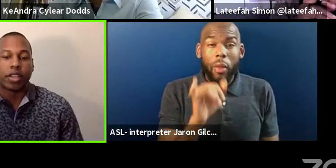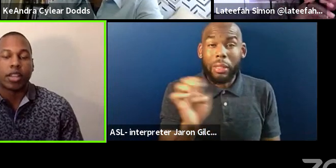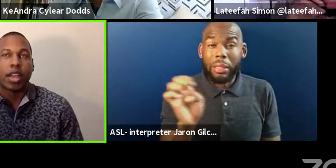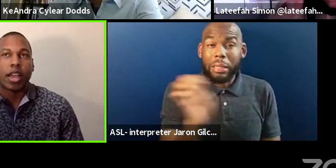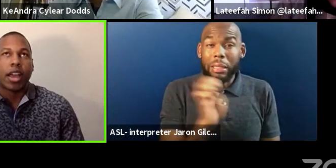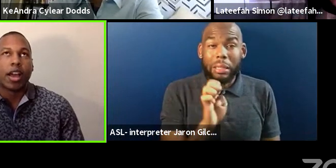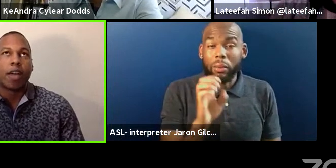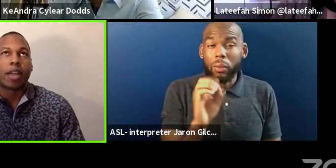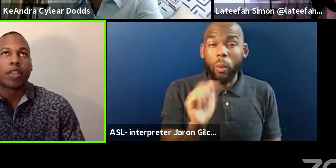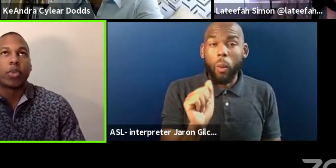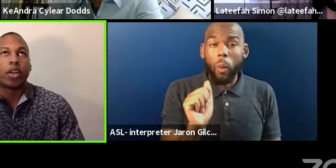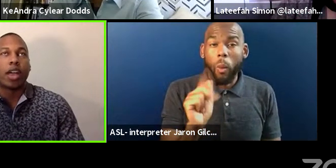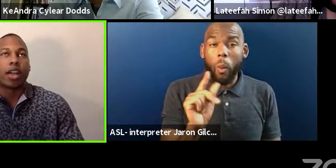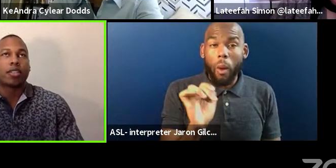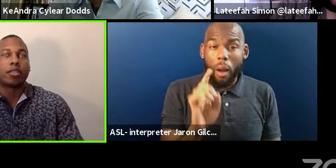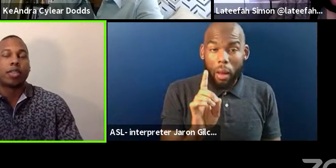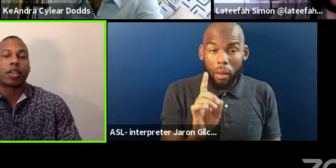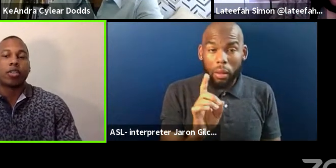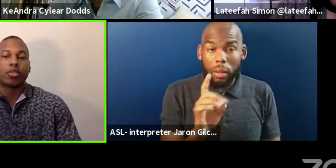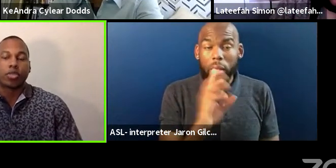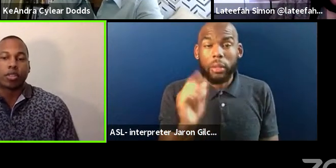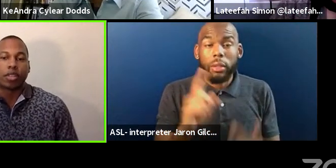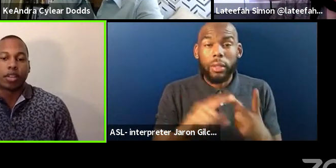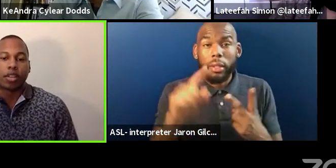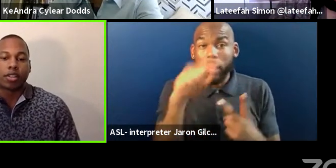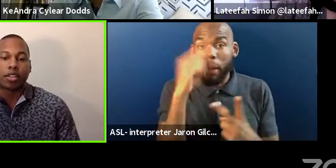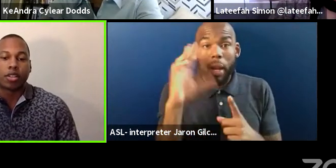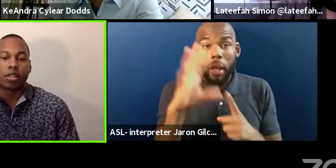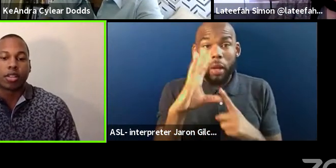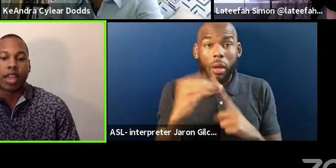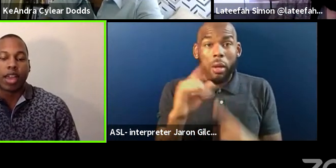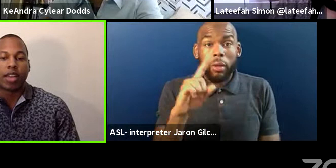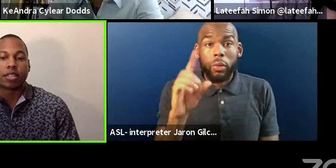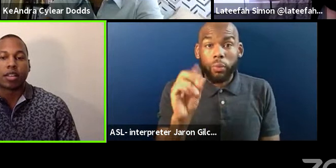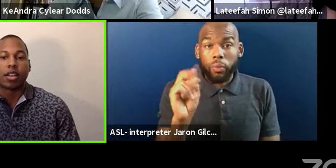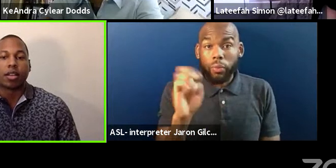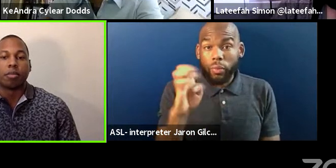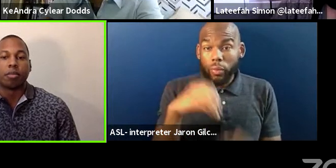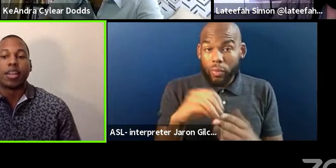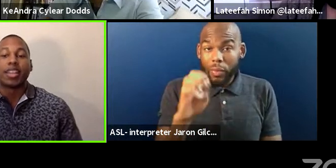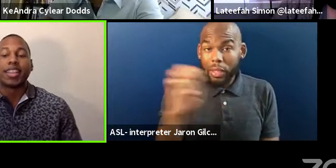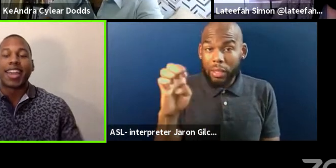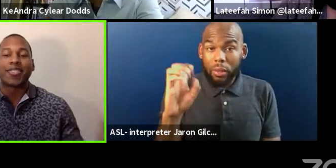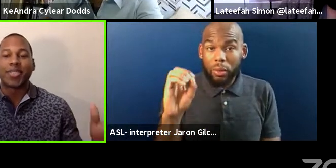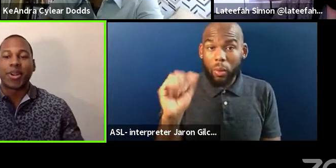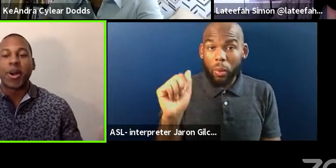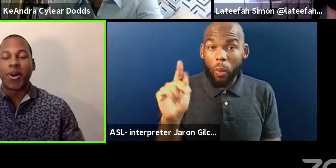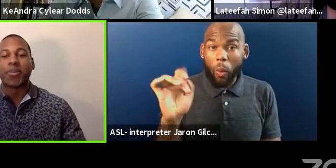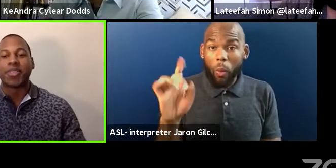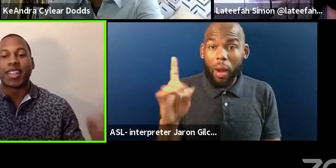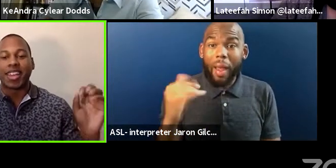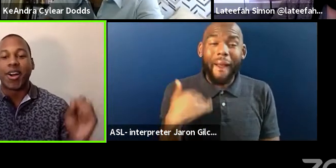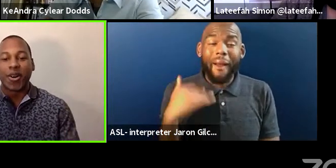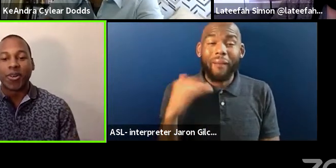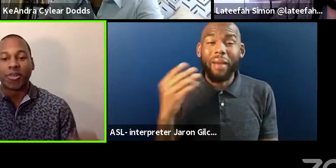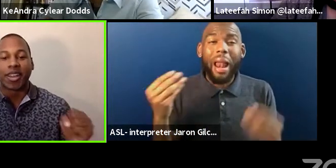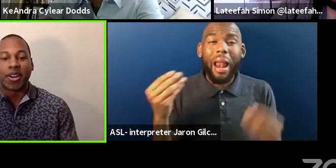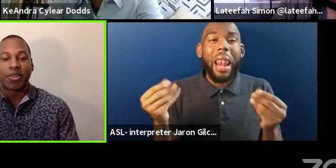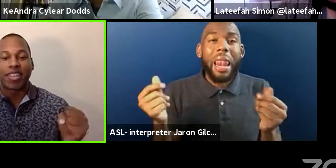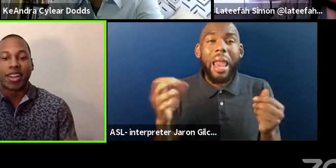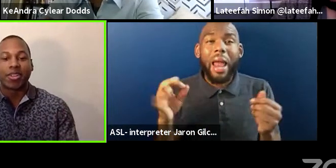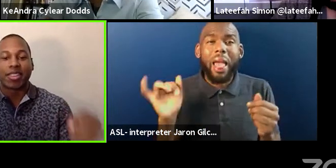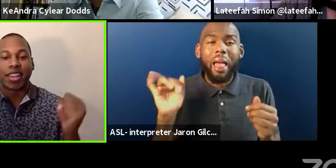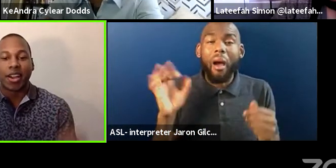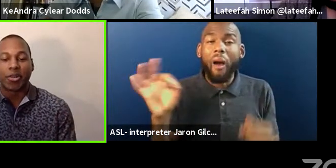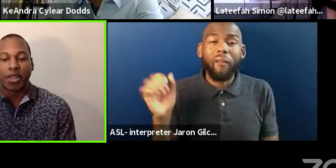Rising event, as well as the Black Cultural Zone out here in East Oakland has land of their own that they own. They